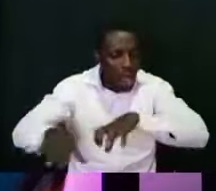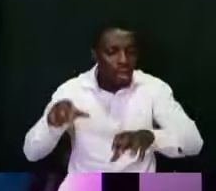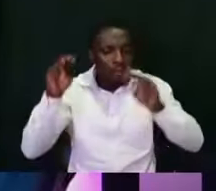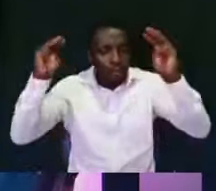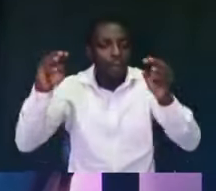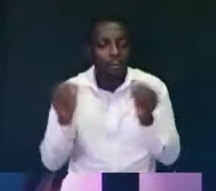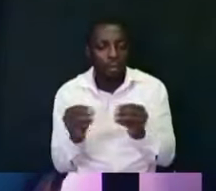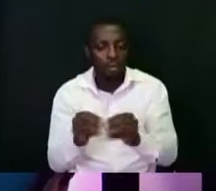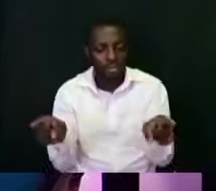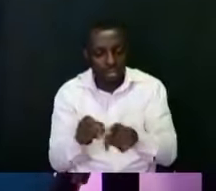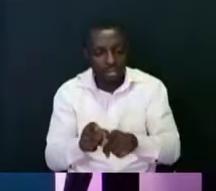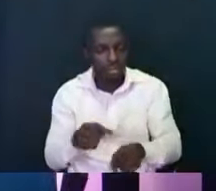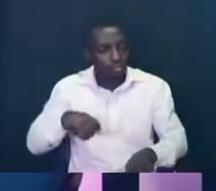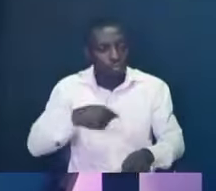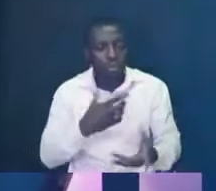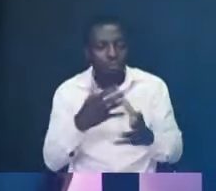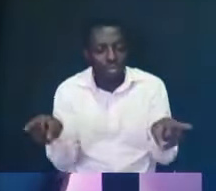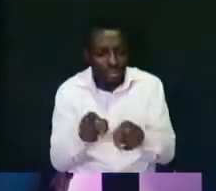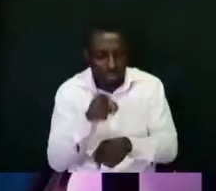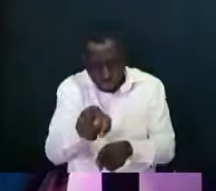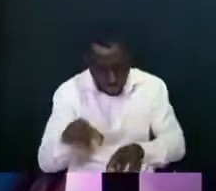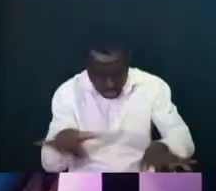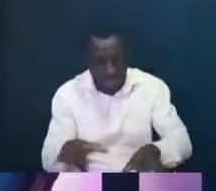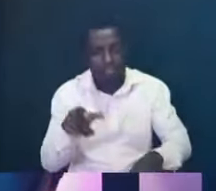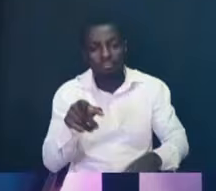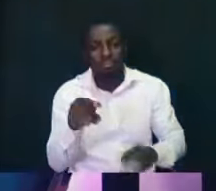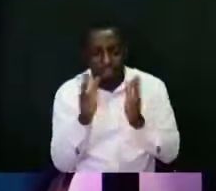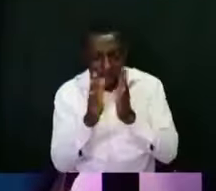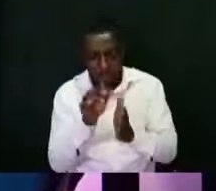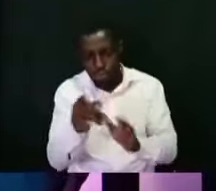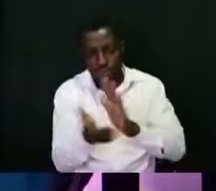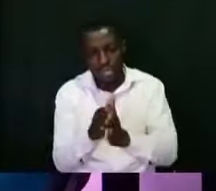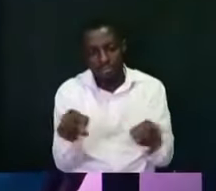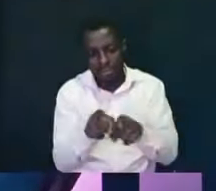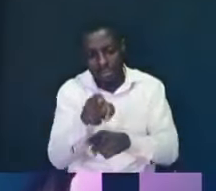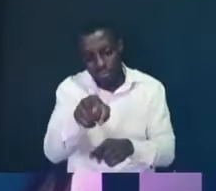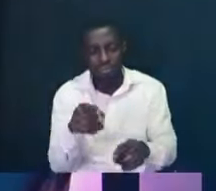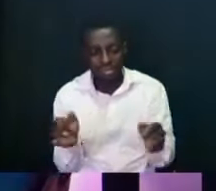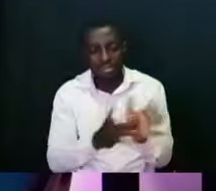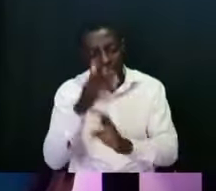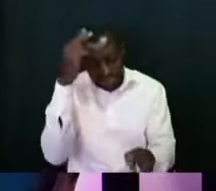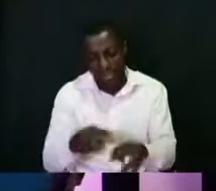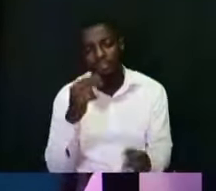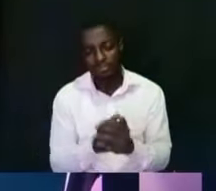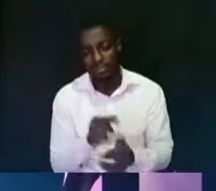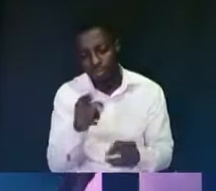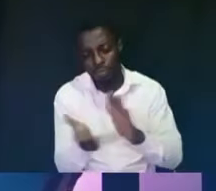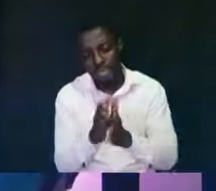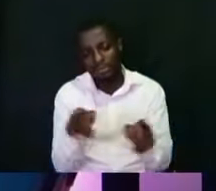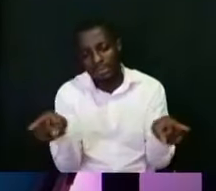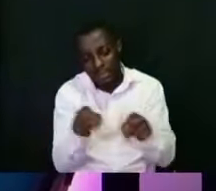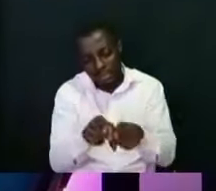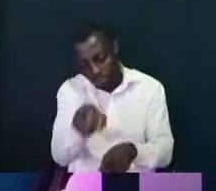McKeons. And I pray that you be that fellow in the name of Jesus. That you be that fellow.